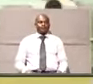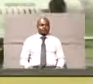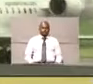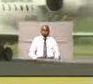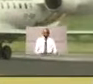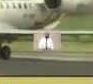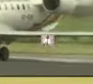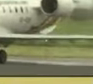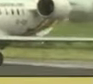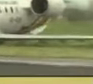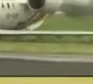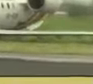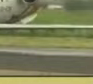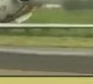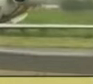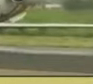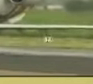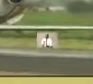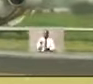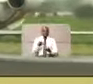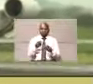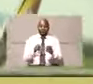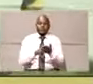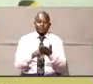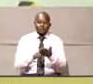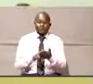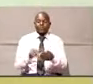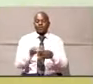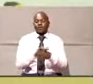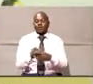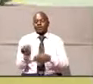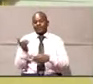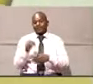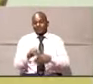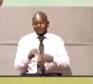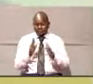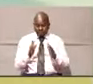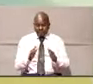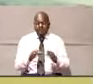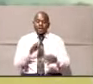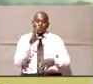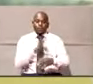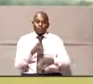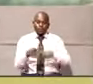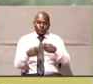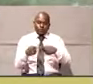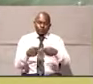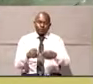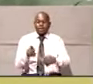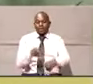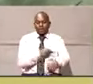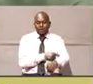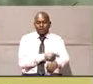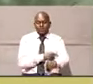It is a scene Uganda Airlines jetliners will have to get used to in these first days of the resumption of commercial operations after a long